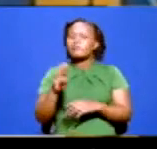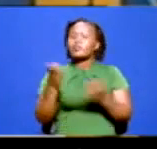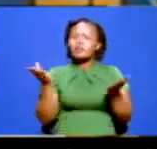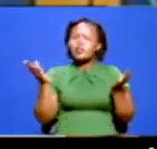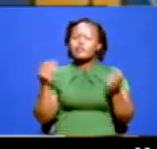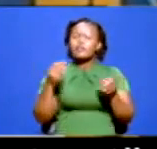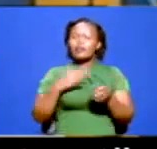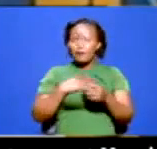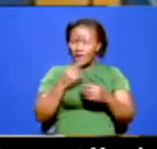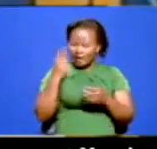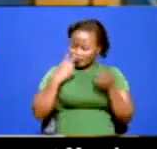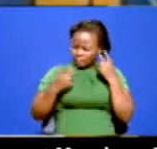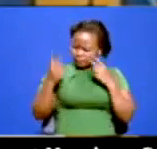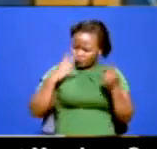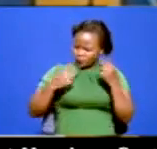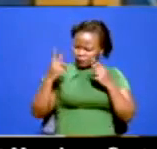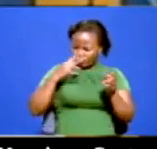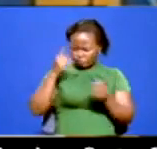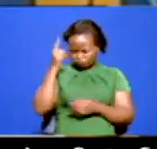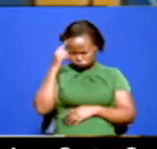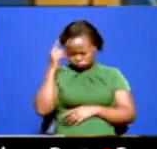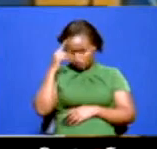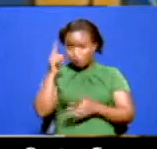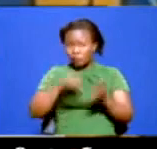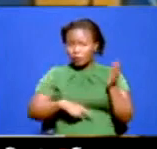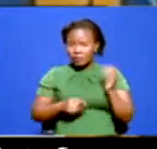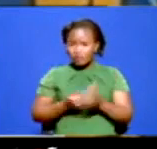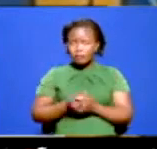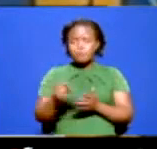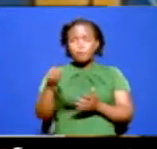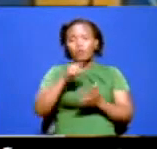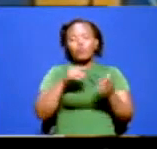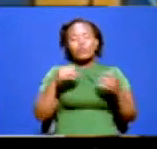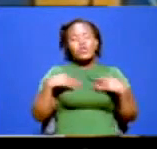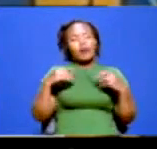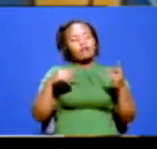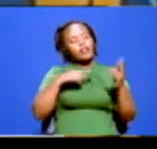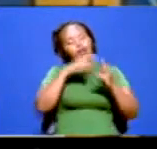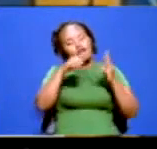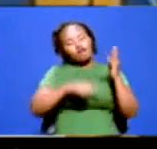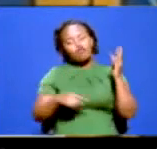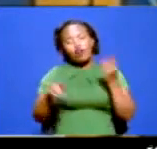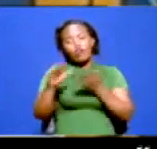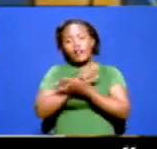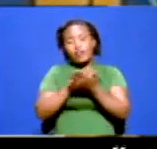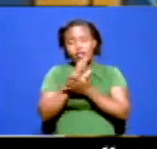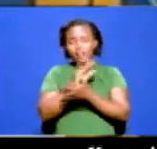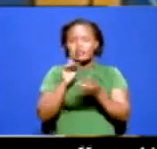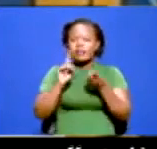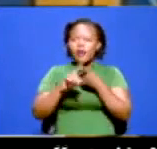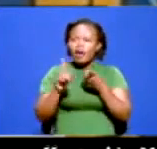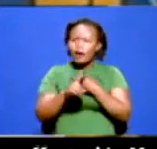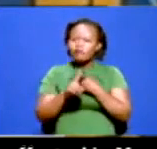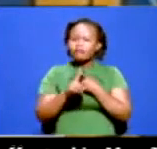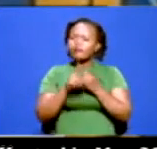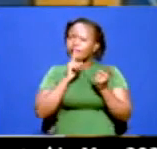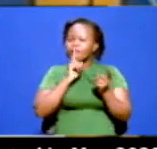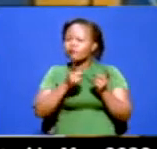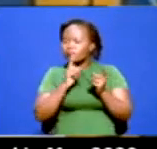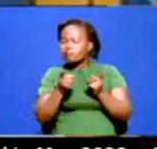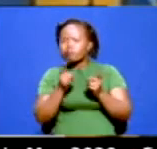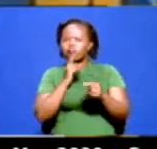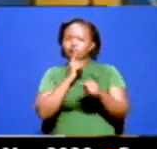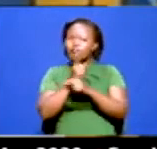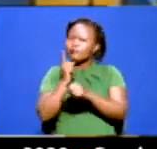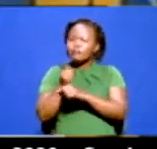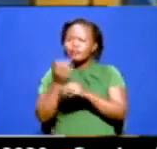view, is grounded on three and on four areas. One is the whole question of discipline. And I think